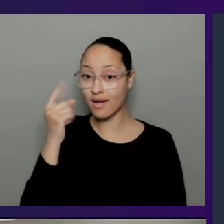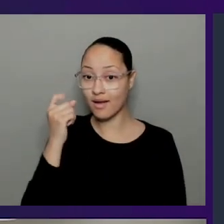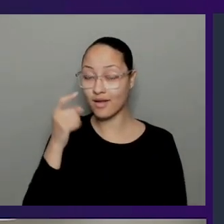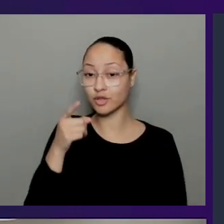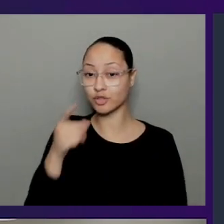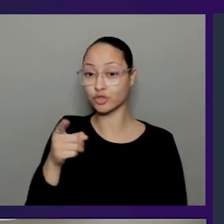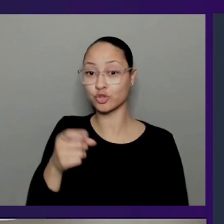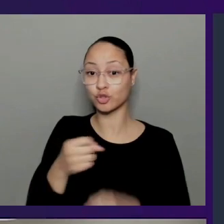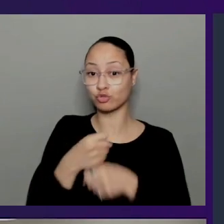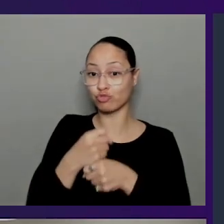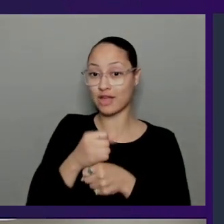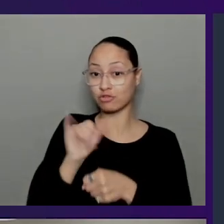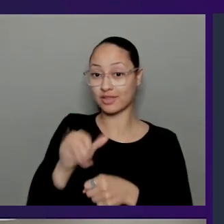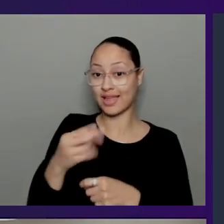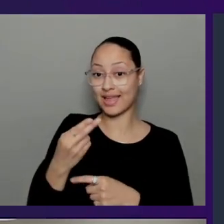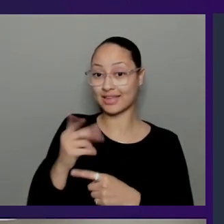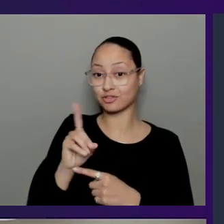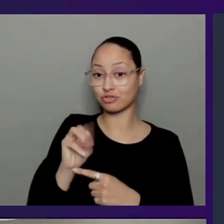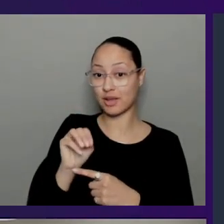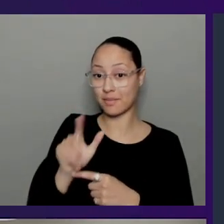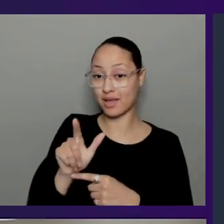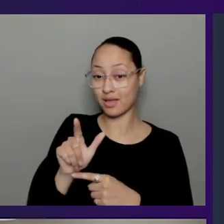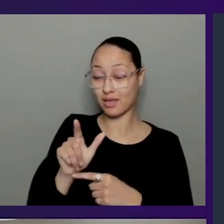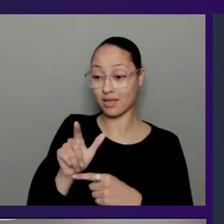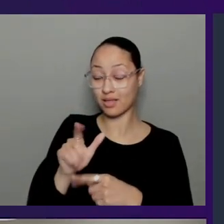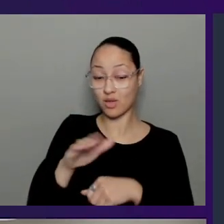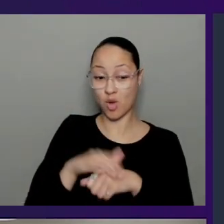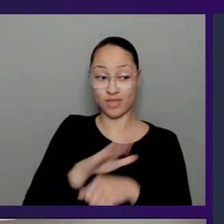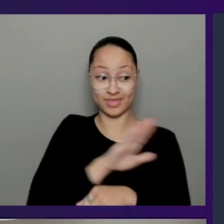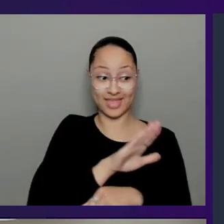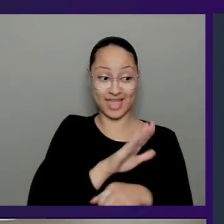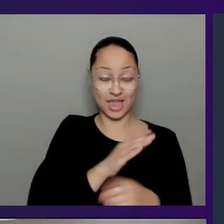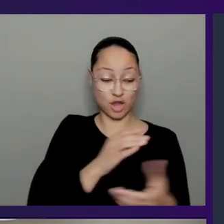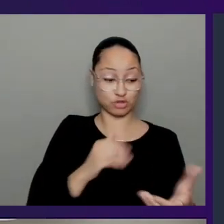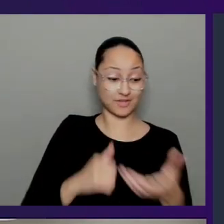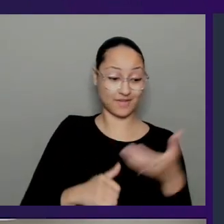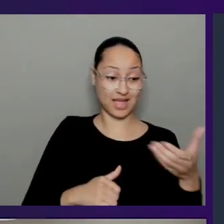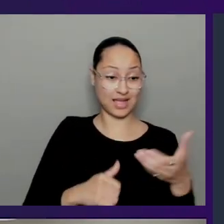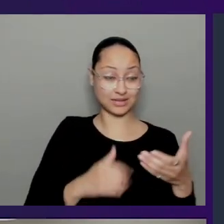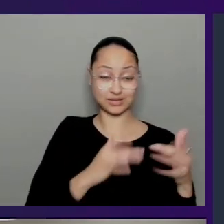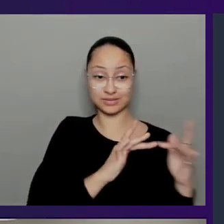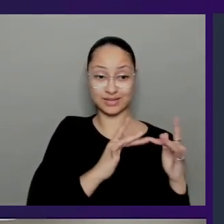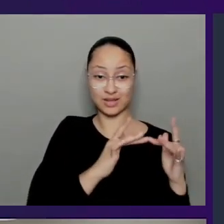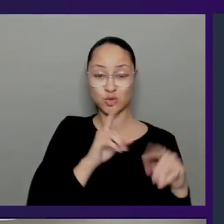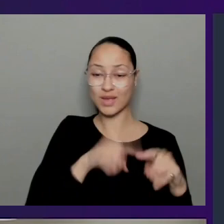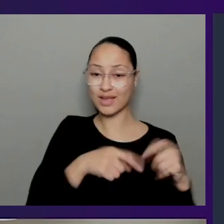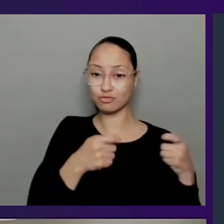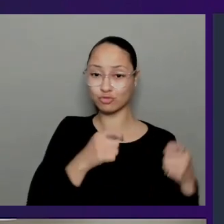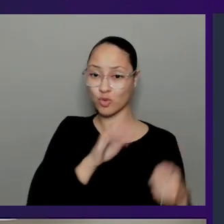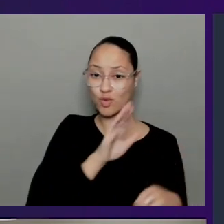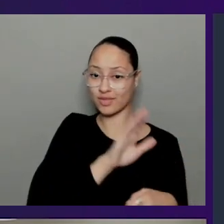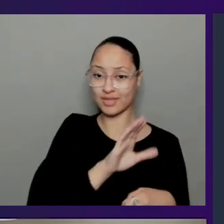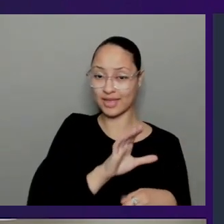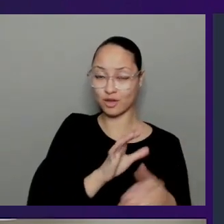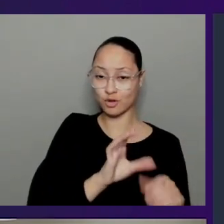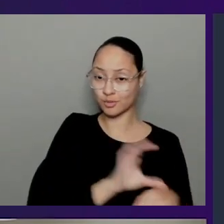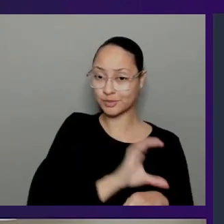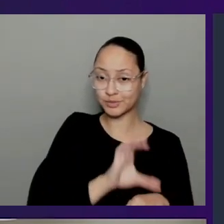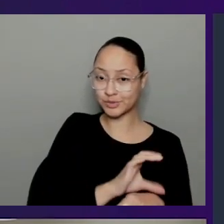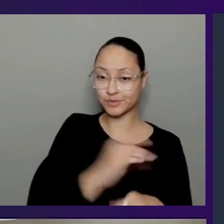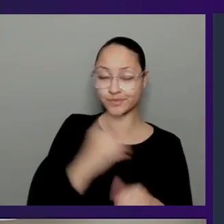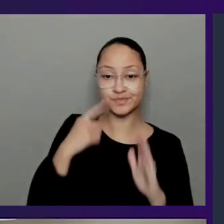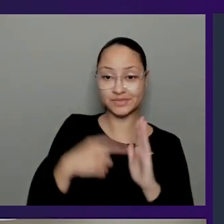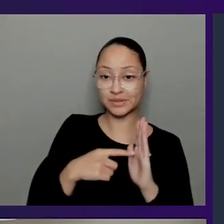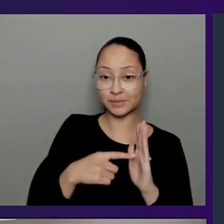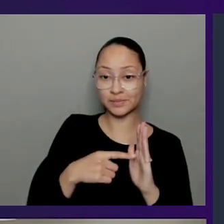the customer's device, you can't control the experience they're going to get. If they have a low-end handset, for example, the site may be